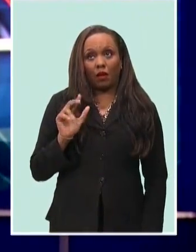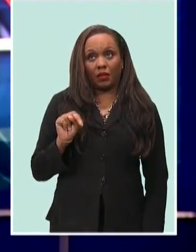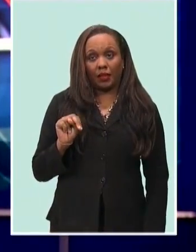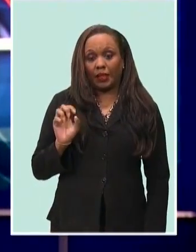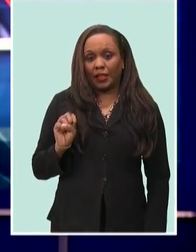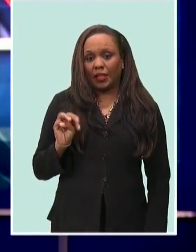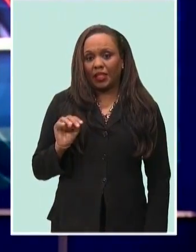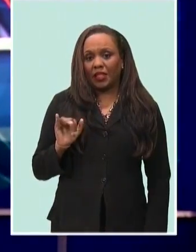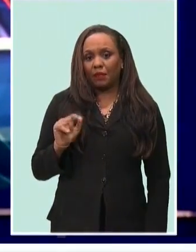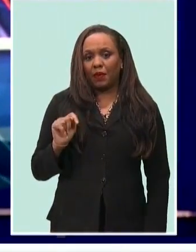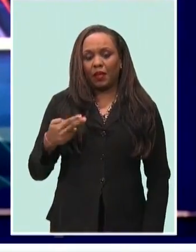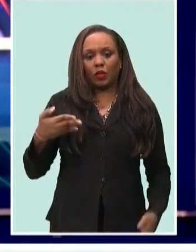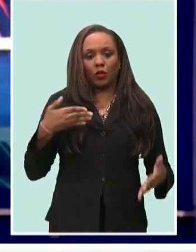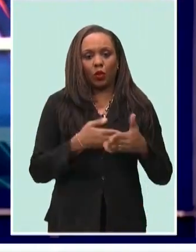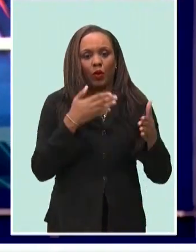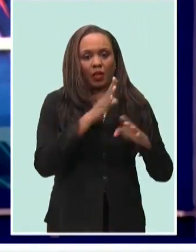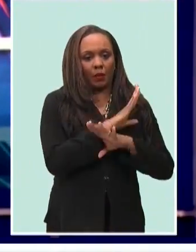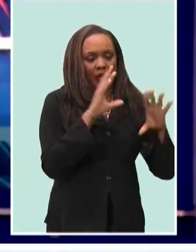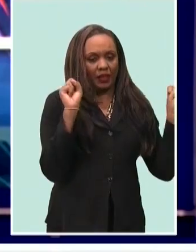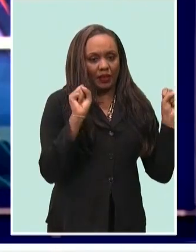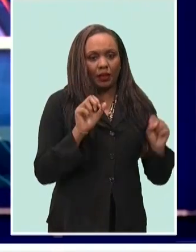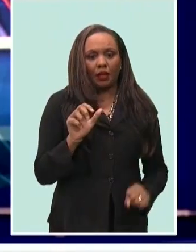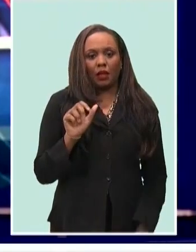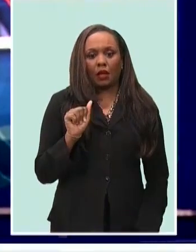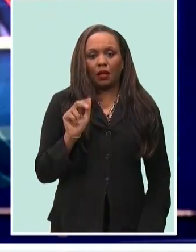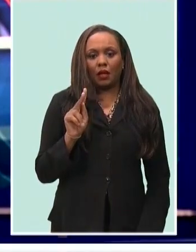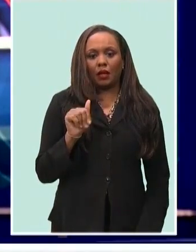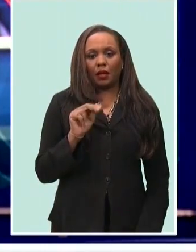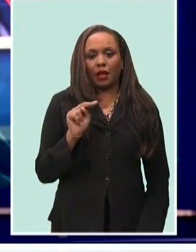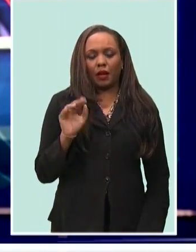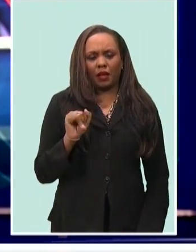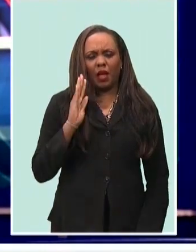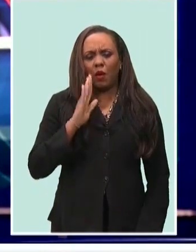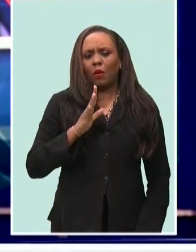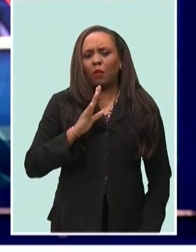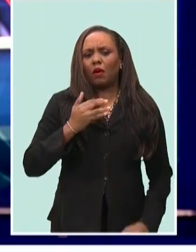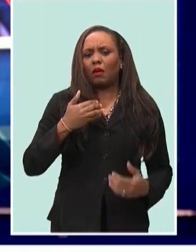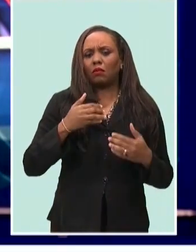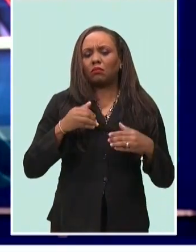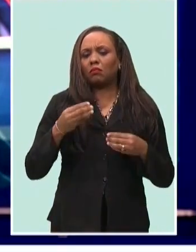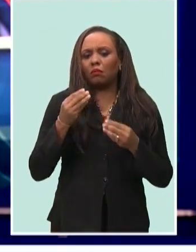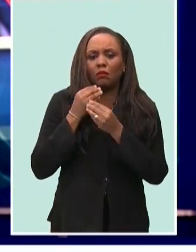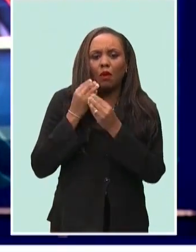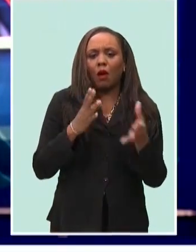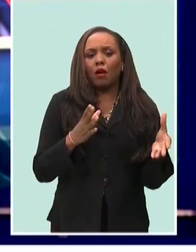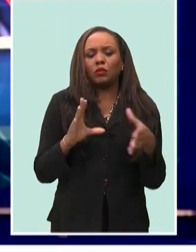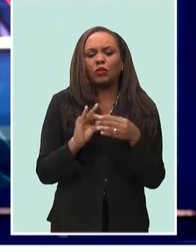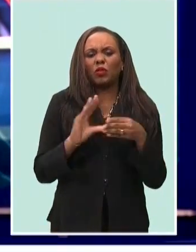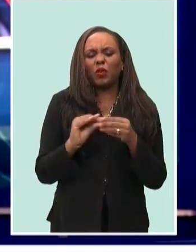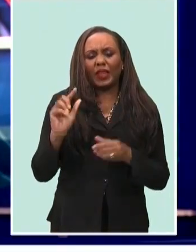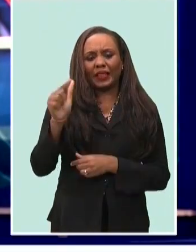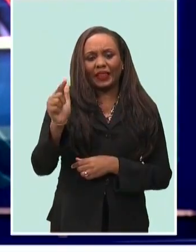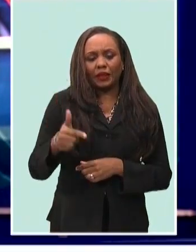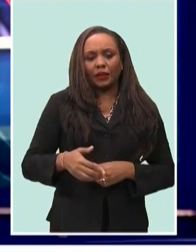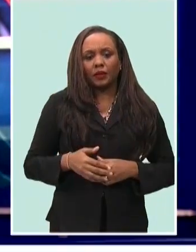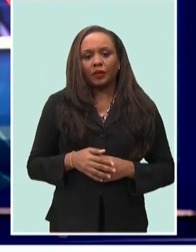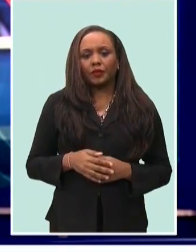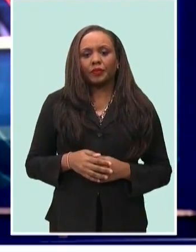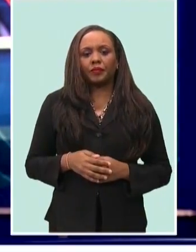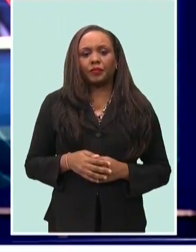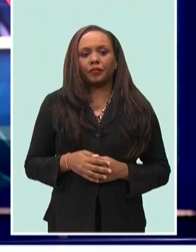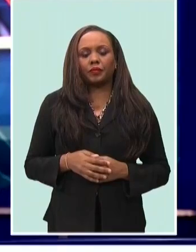President, Akani McDowell, for defamation. And we will have that story a little later in our newscast. Well, a permanent home for the